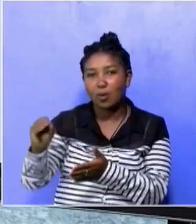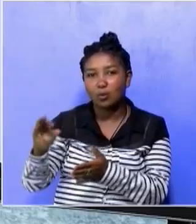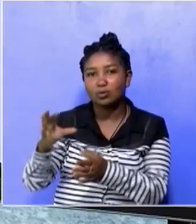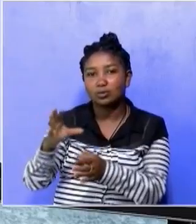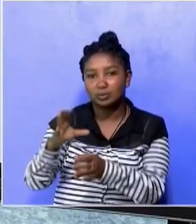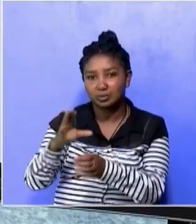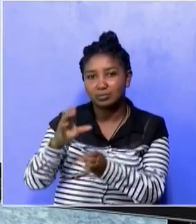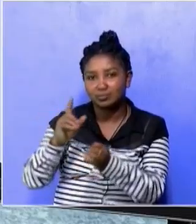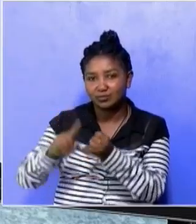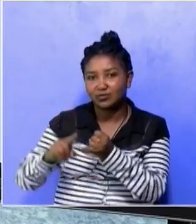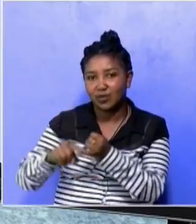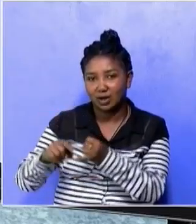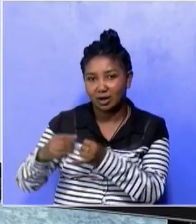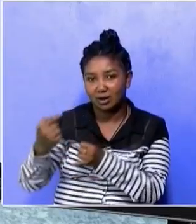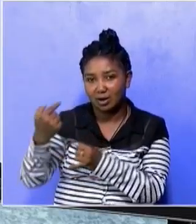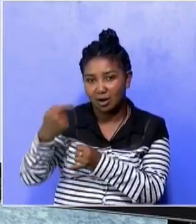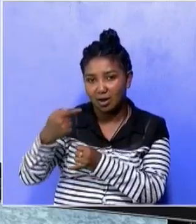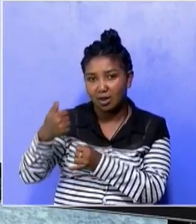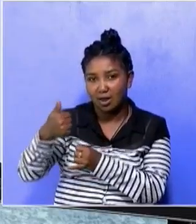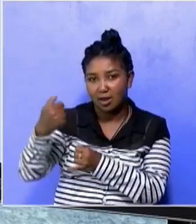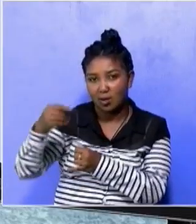at the final position here. Yeah.